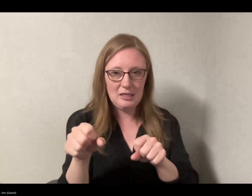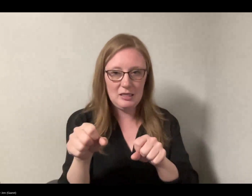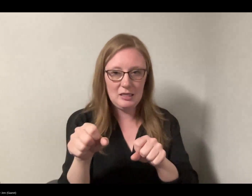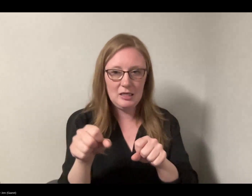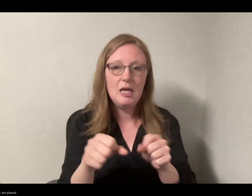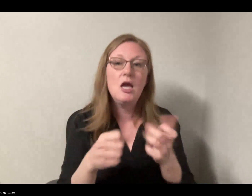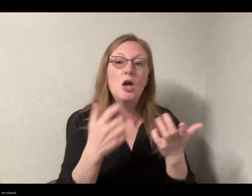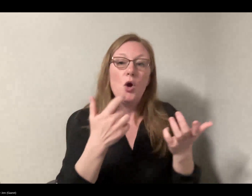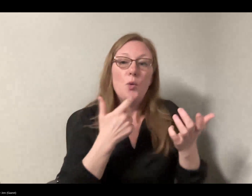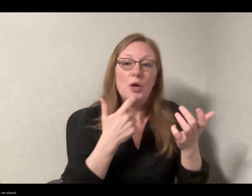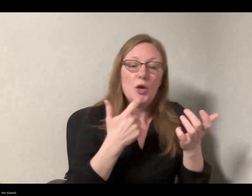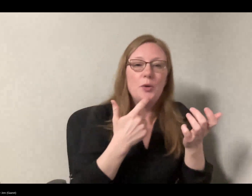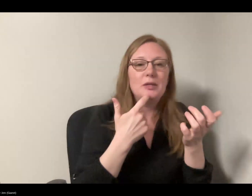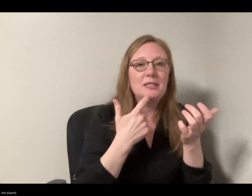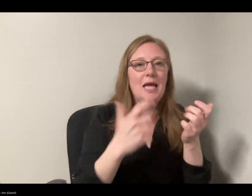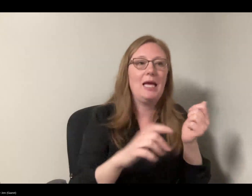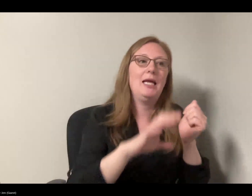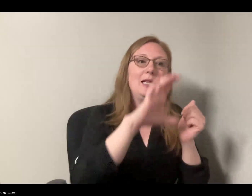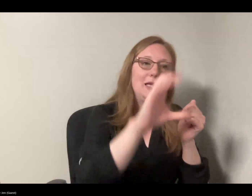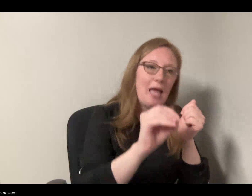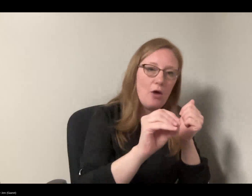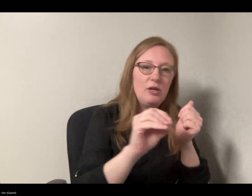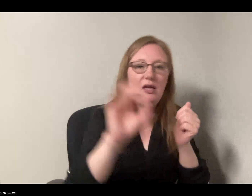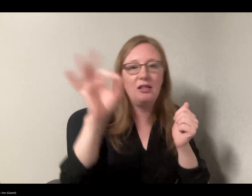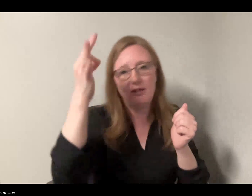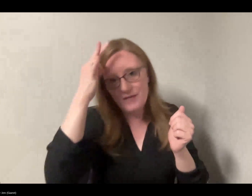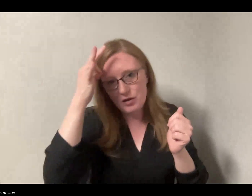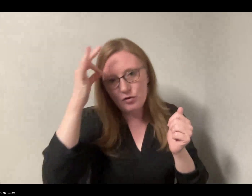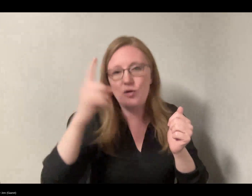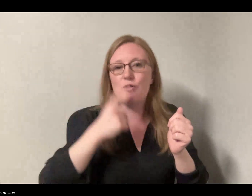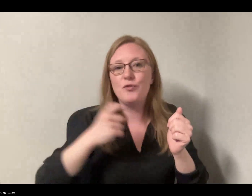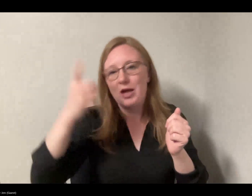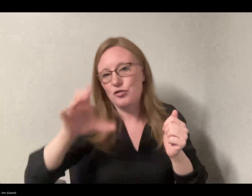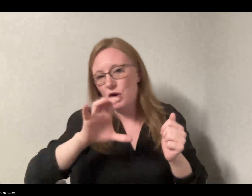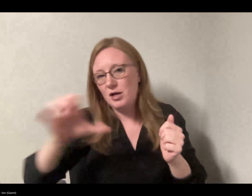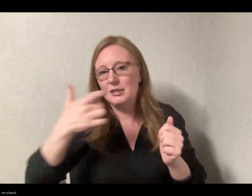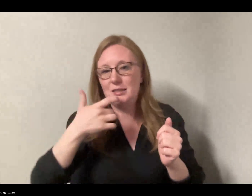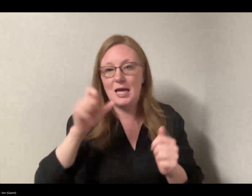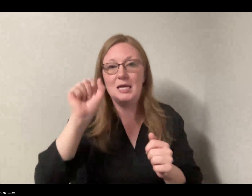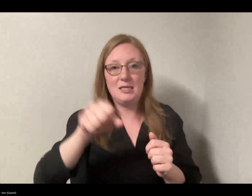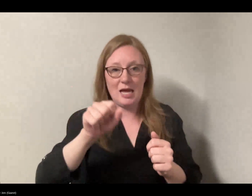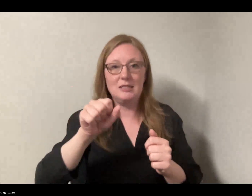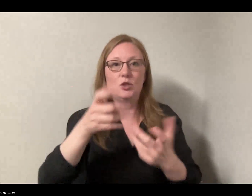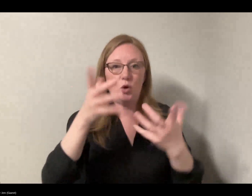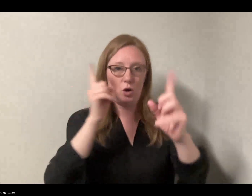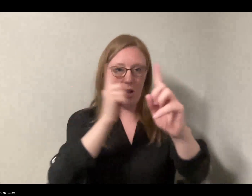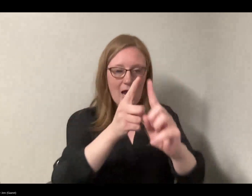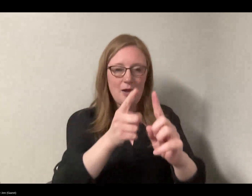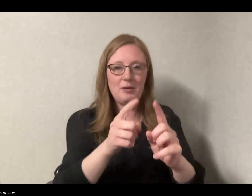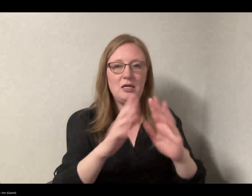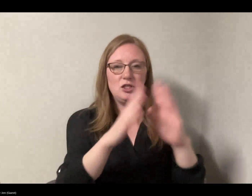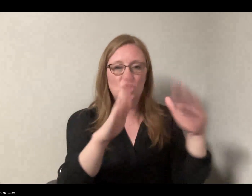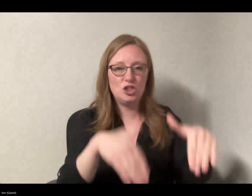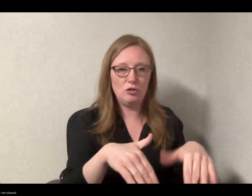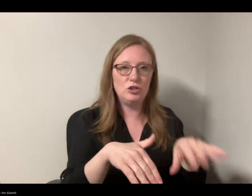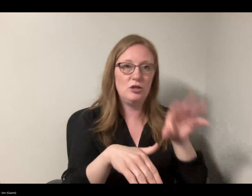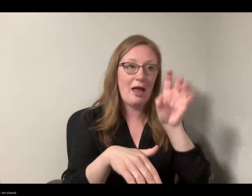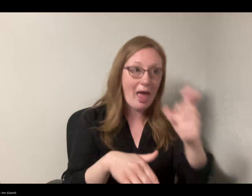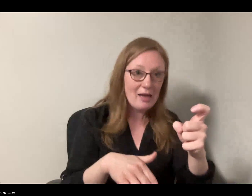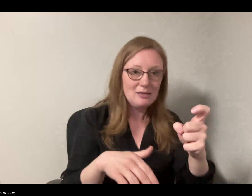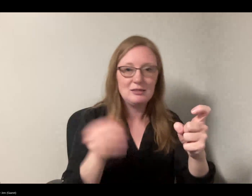the county, the state, the feds, the Red Cross, everybody to buy in that, yes, we're aiming to shelter X and feed Y. How